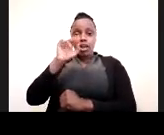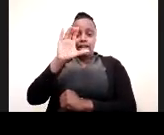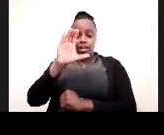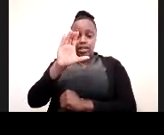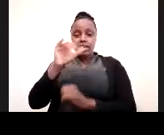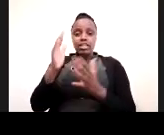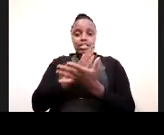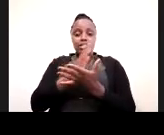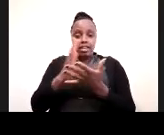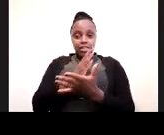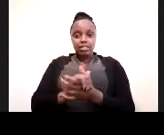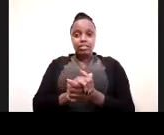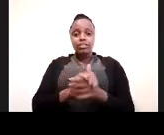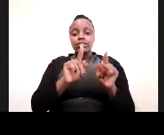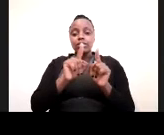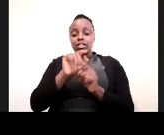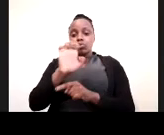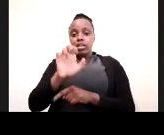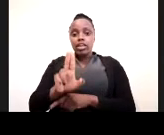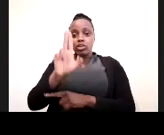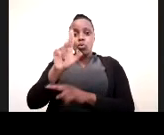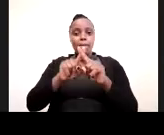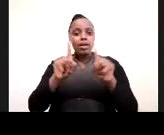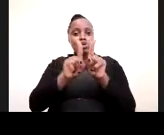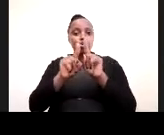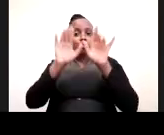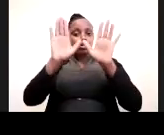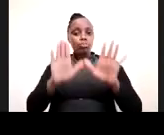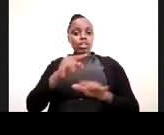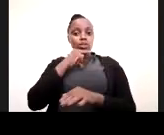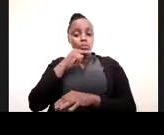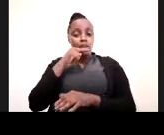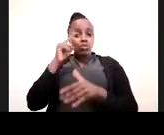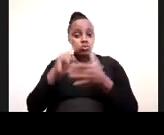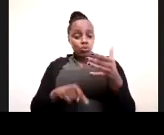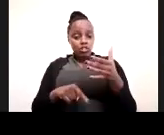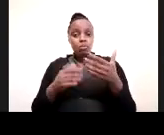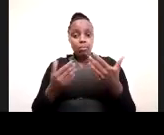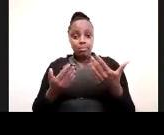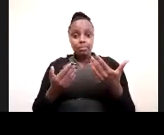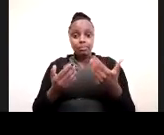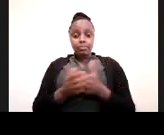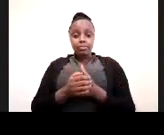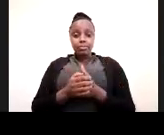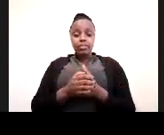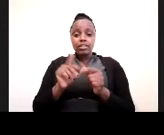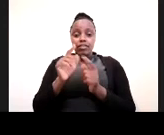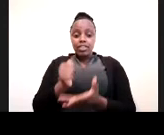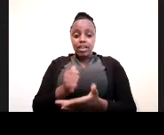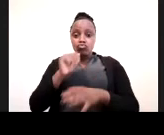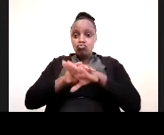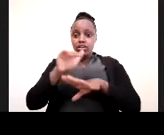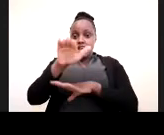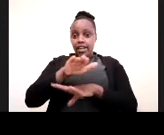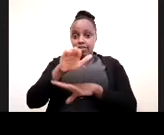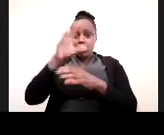and exports to the EU. But it's also important to mention that, you know, that the enabling environment within